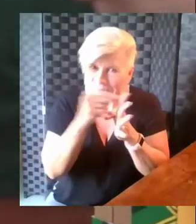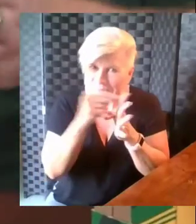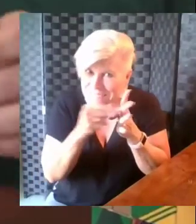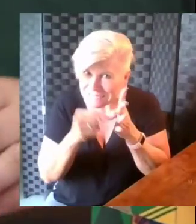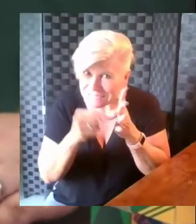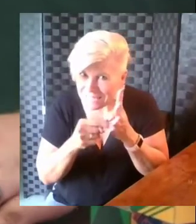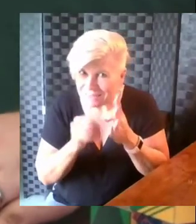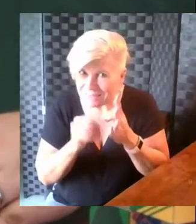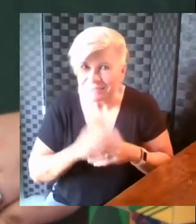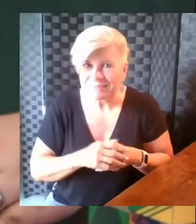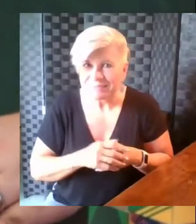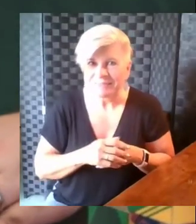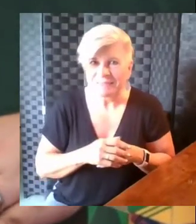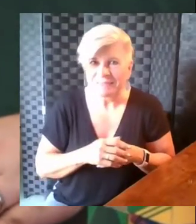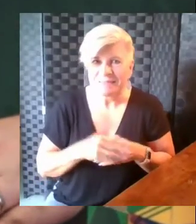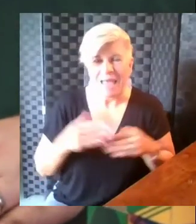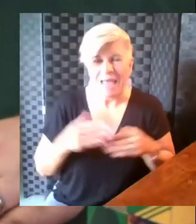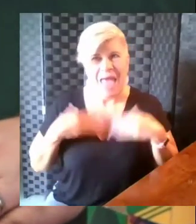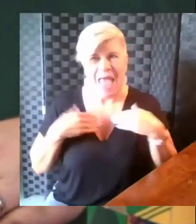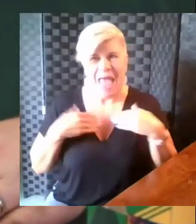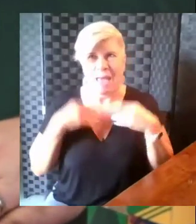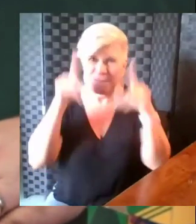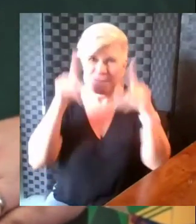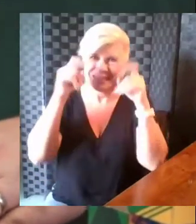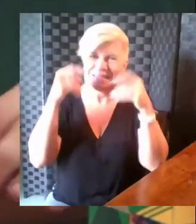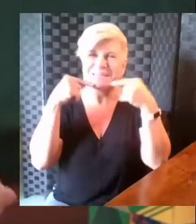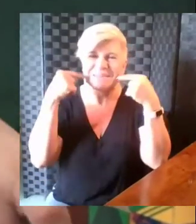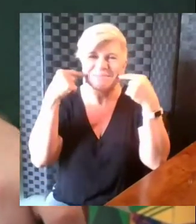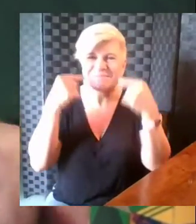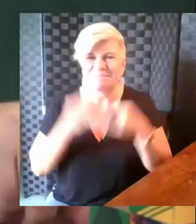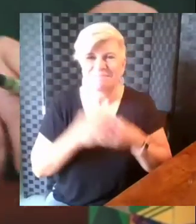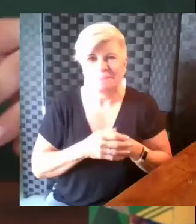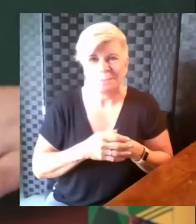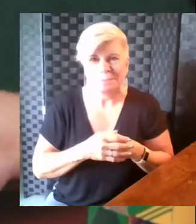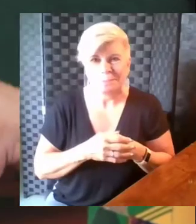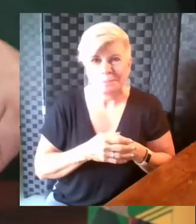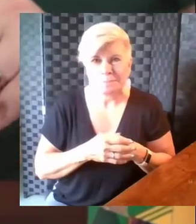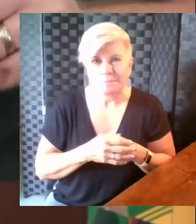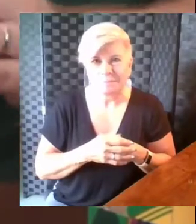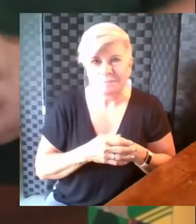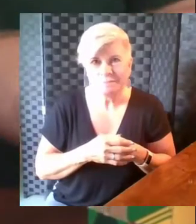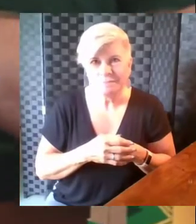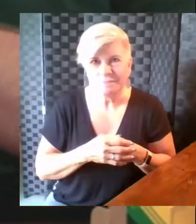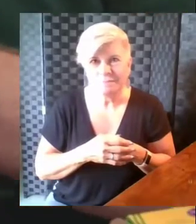details. It's a happy alien, so I'm going to draw happy faces on him.